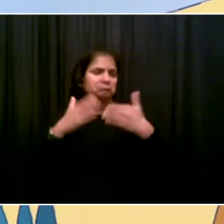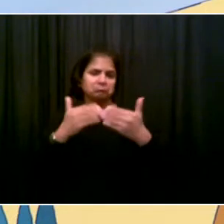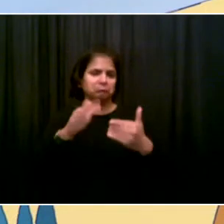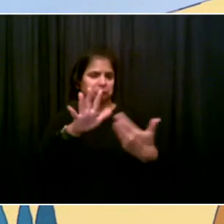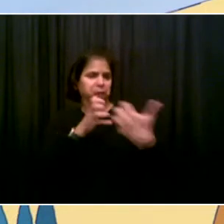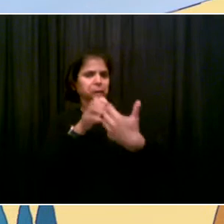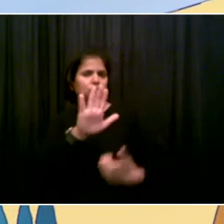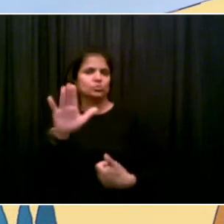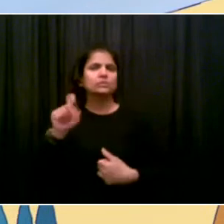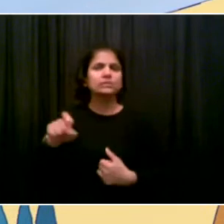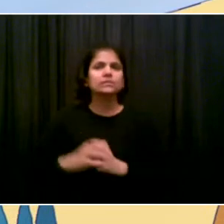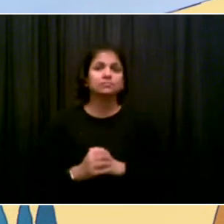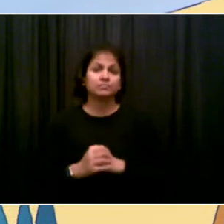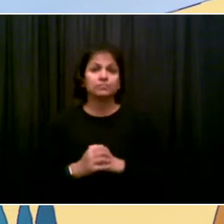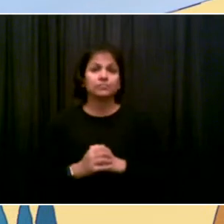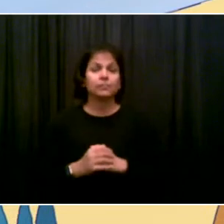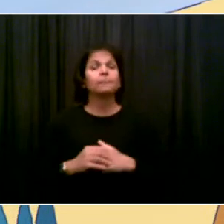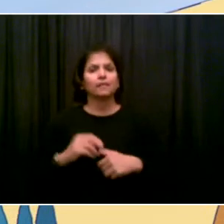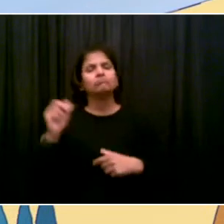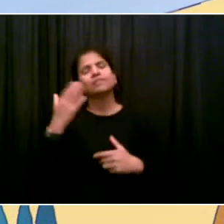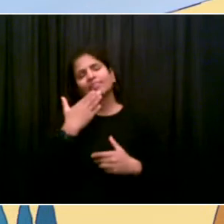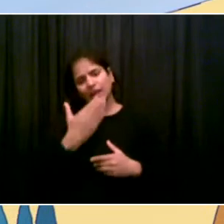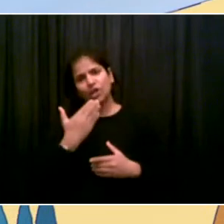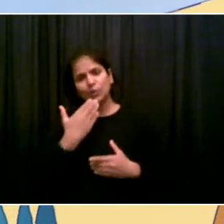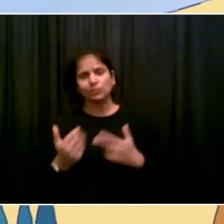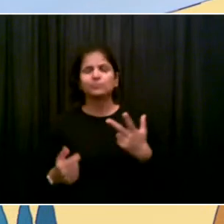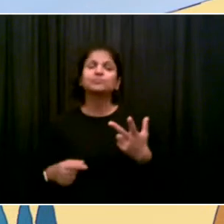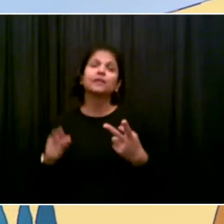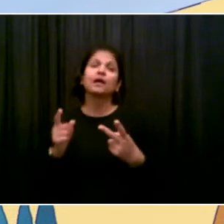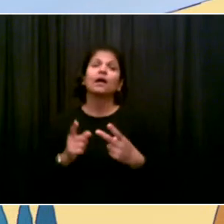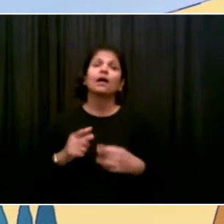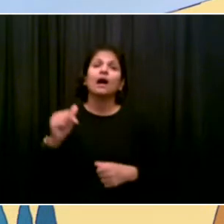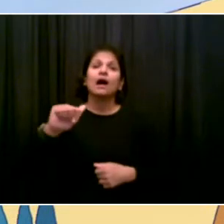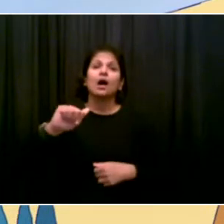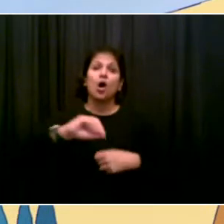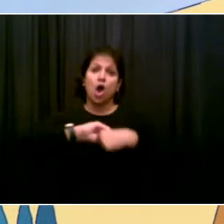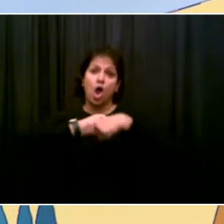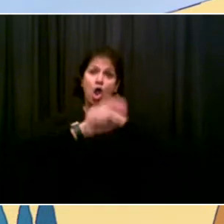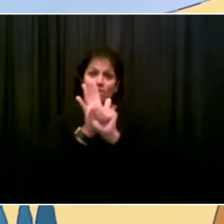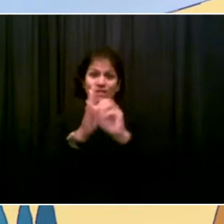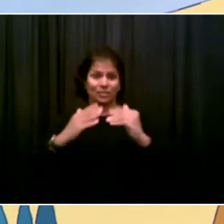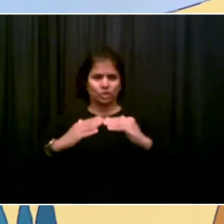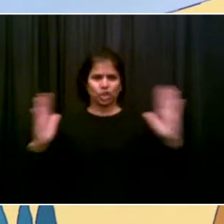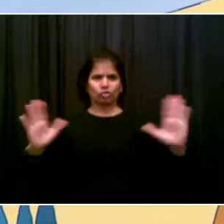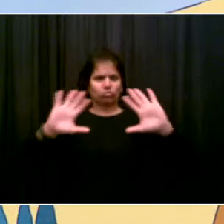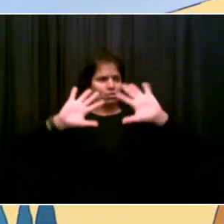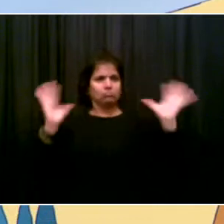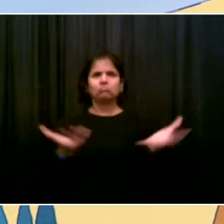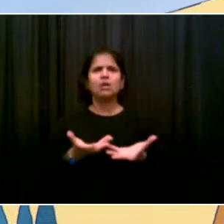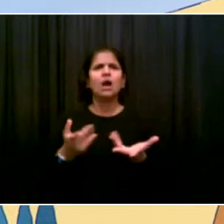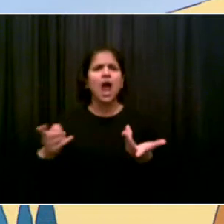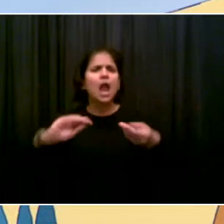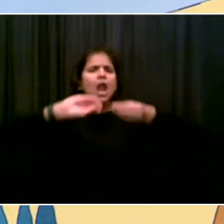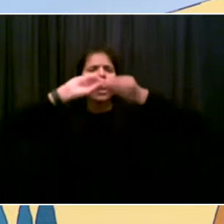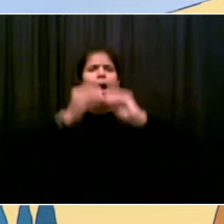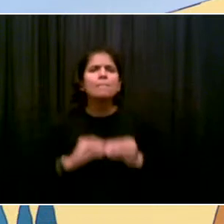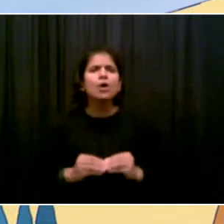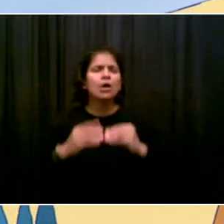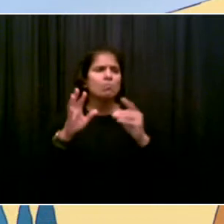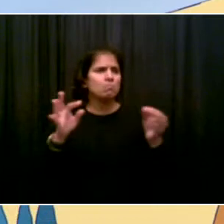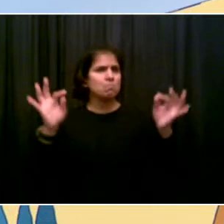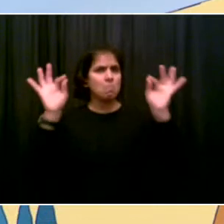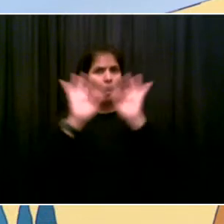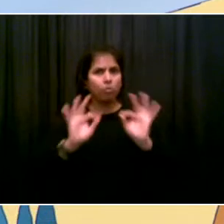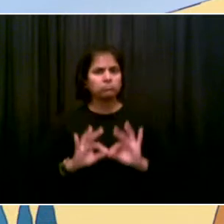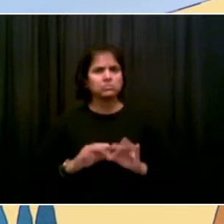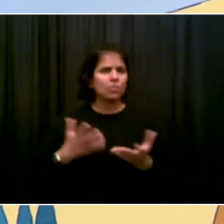What metrics should we be looking at this point to see where we are? I've seen some opinions that say case numbers are getting less